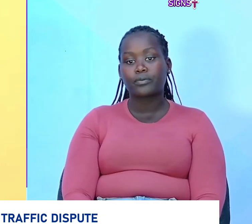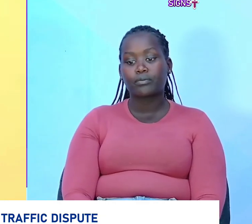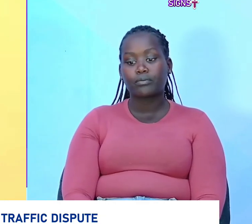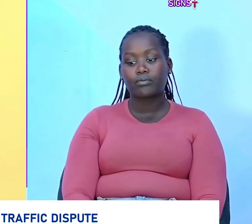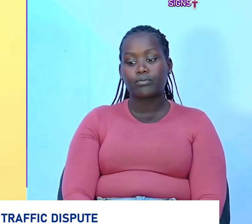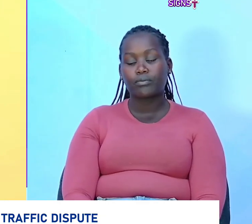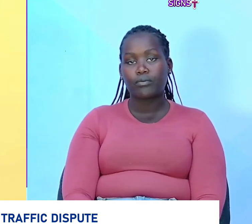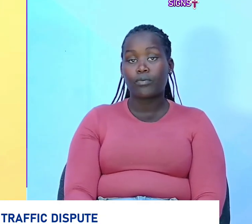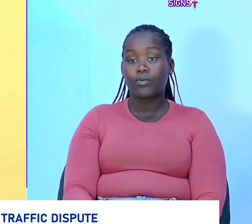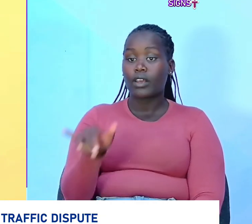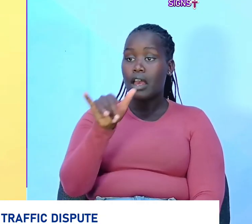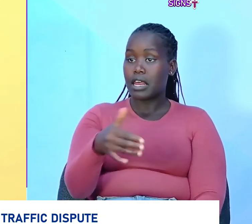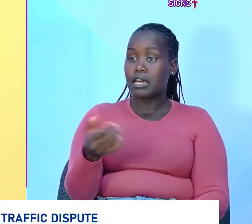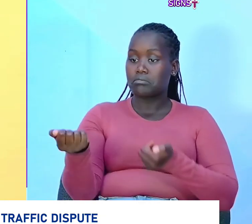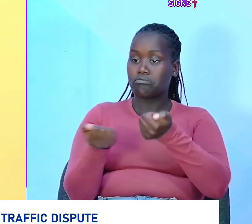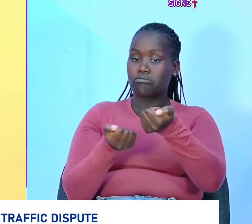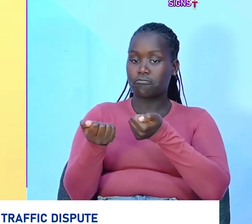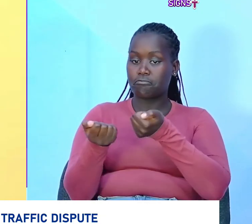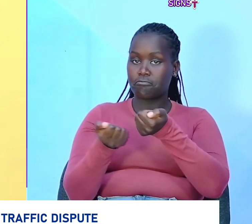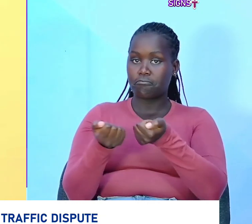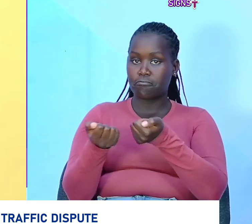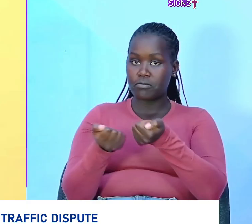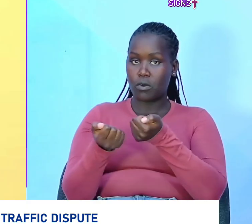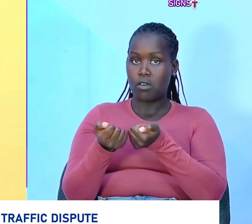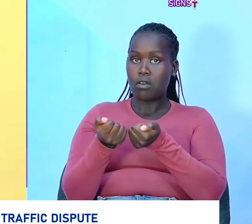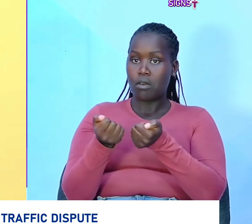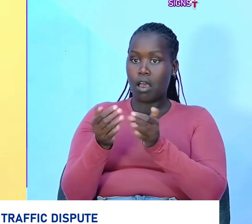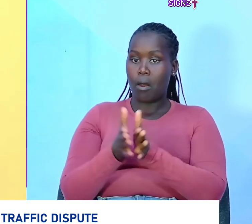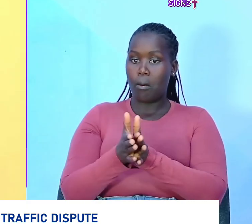That the vehicle did not have was found on a public road